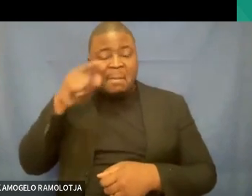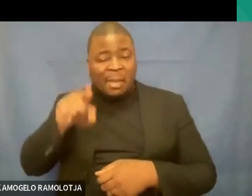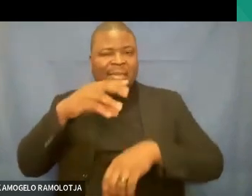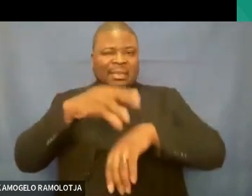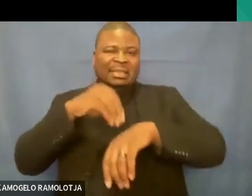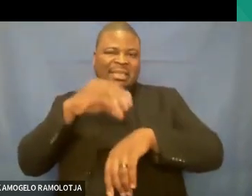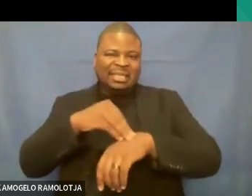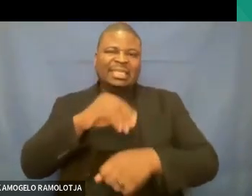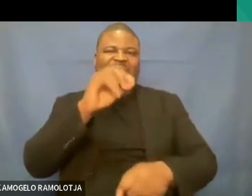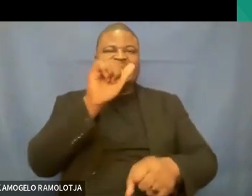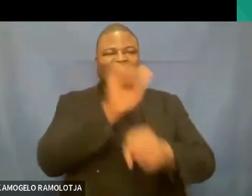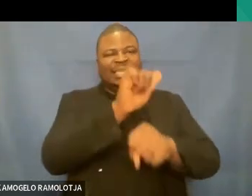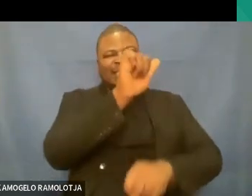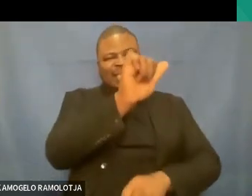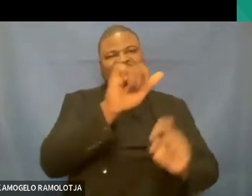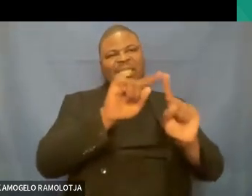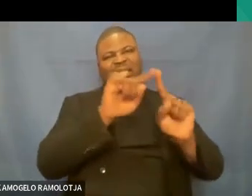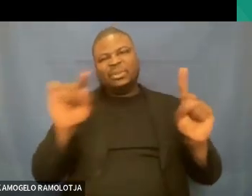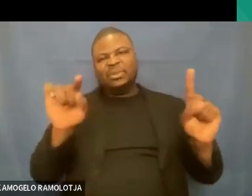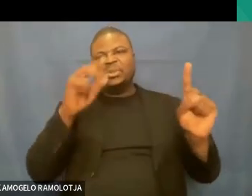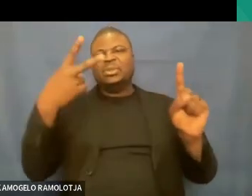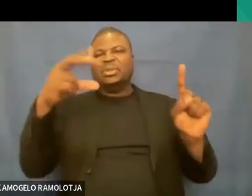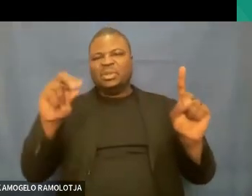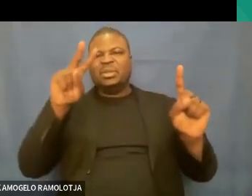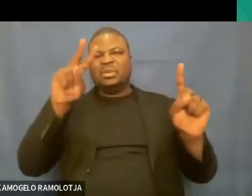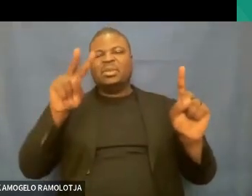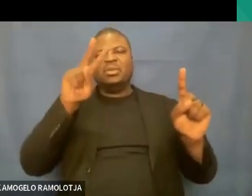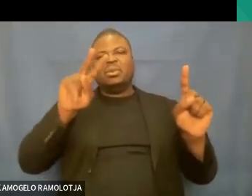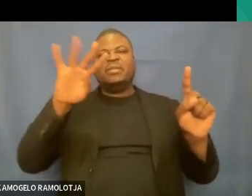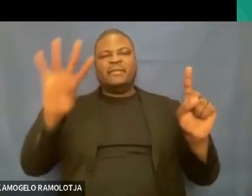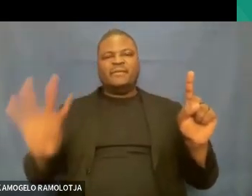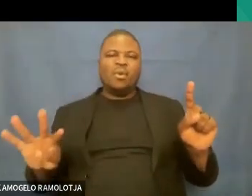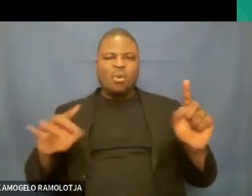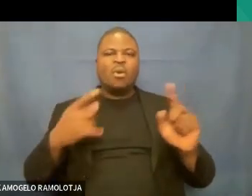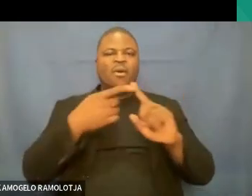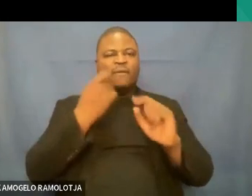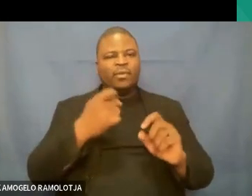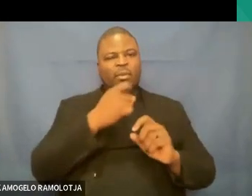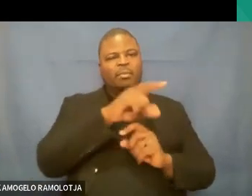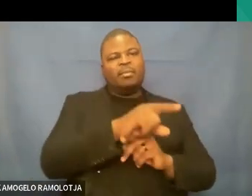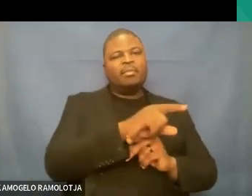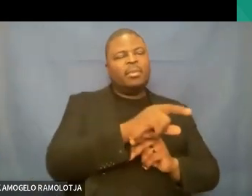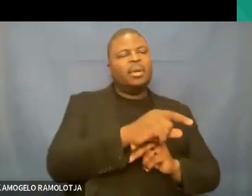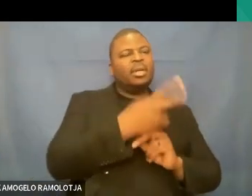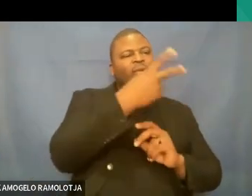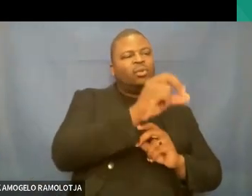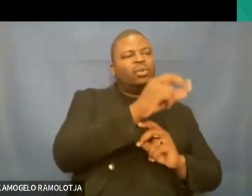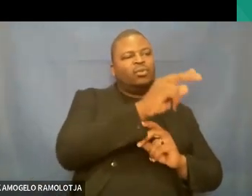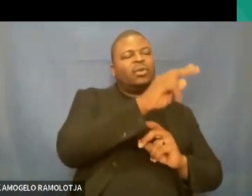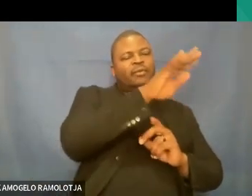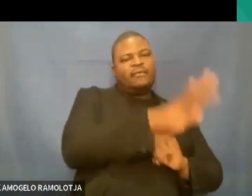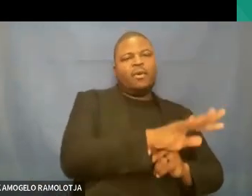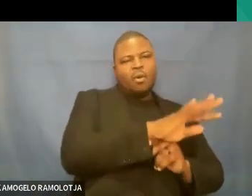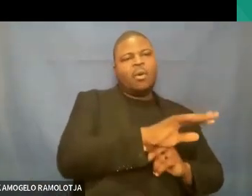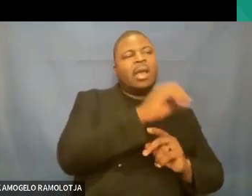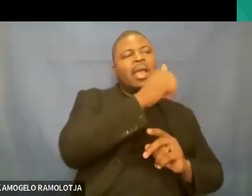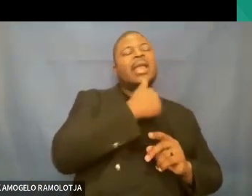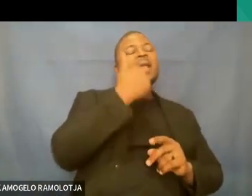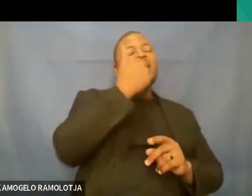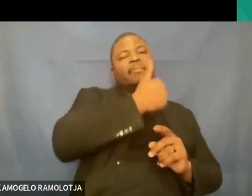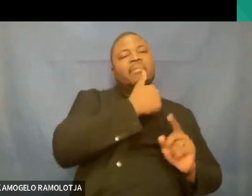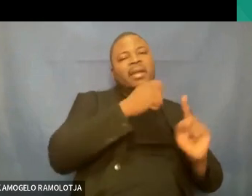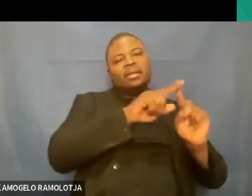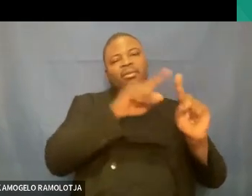24. And this is for the period of April 2022 to March 2025. Reported cases are